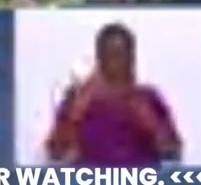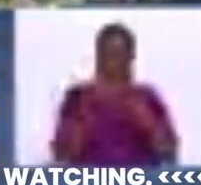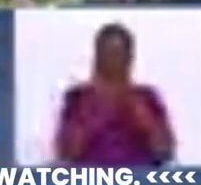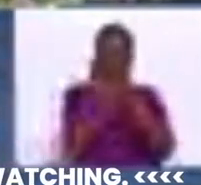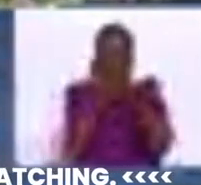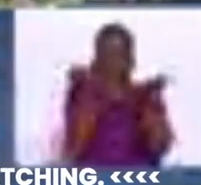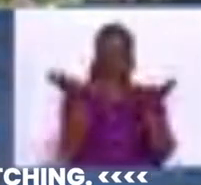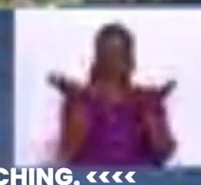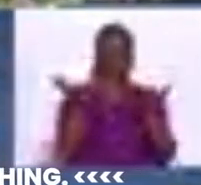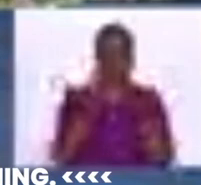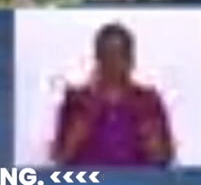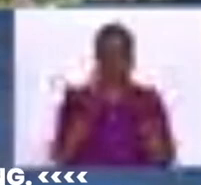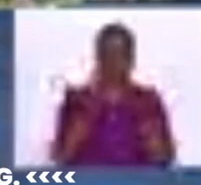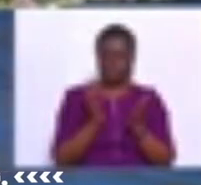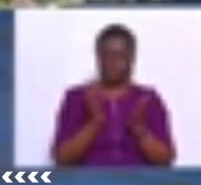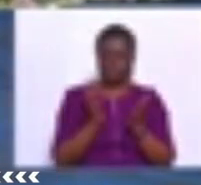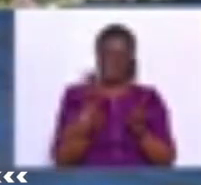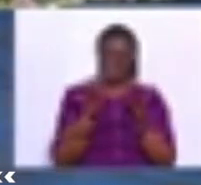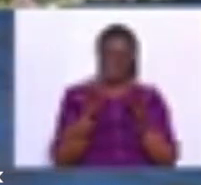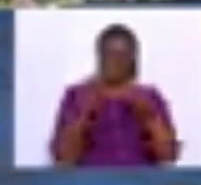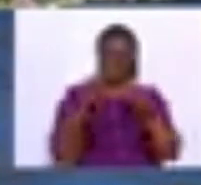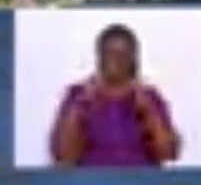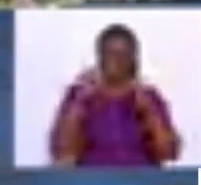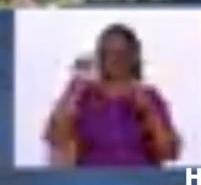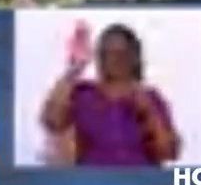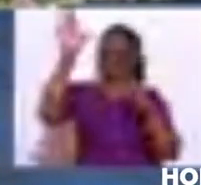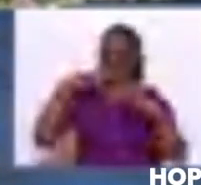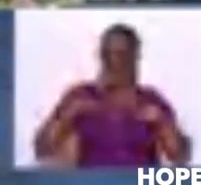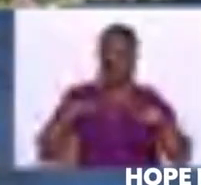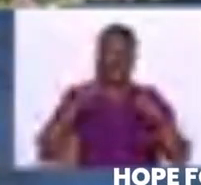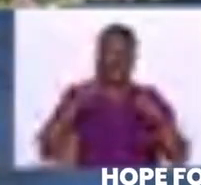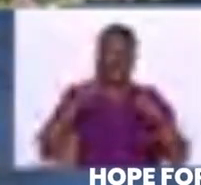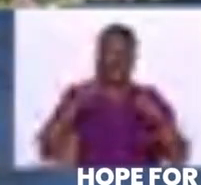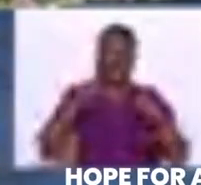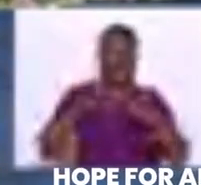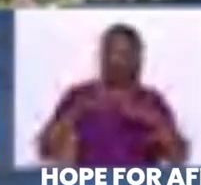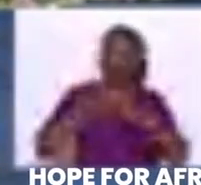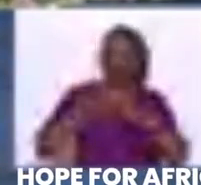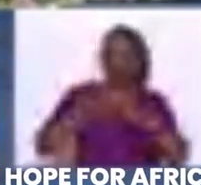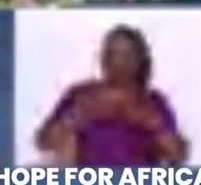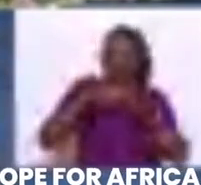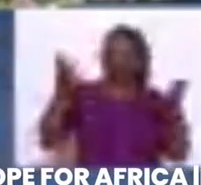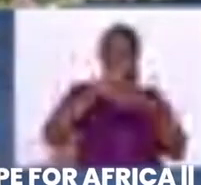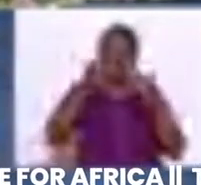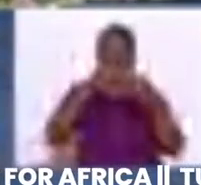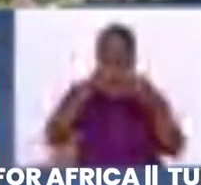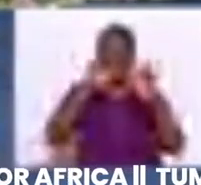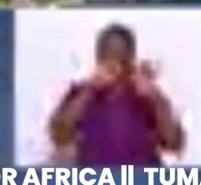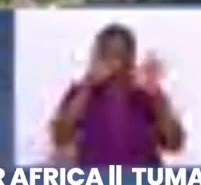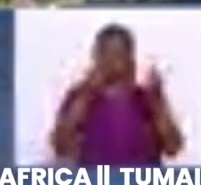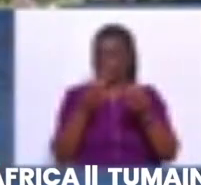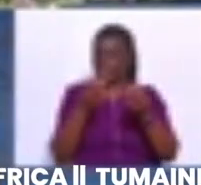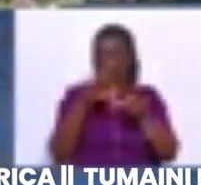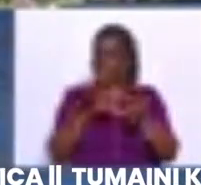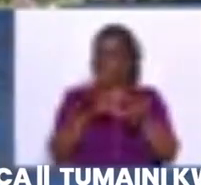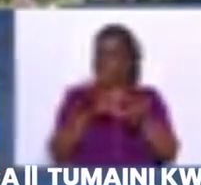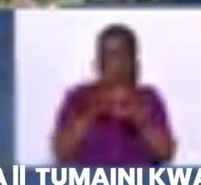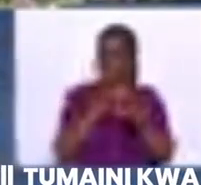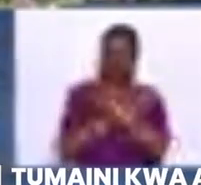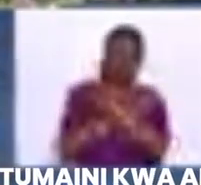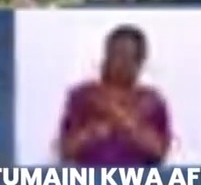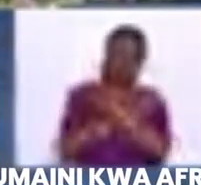today. May the words of your healing go out to all those family members, colleagues